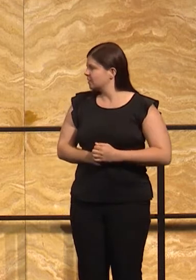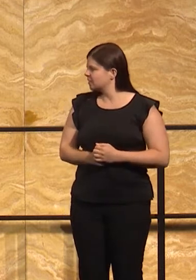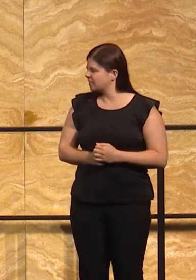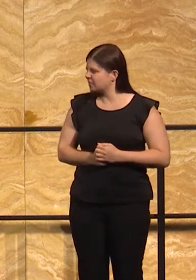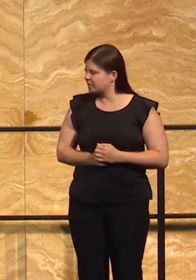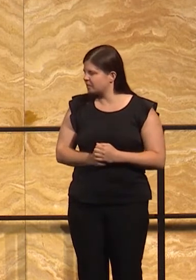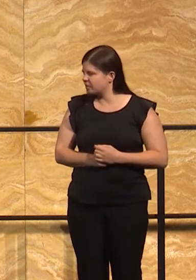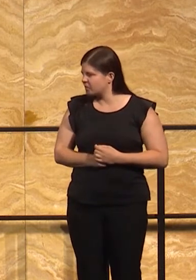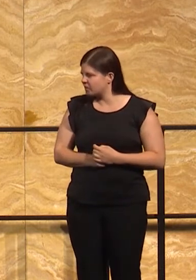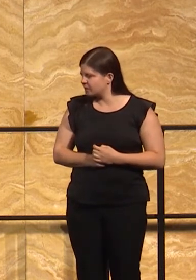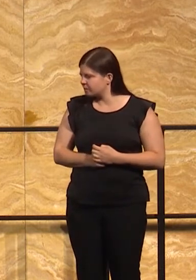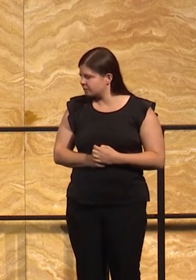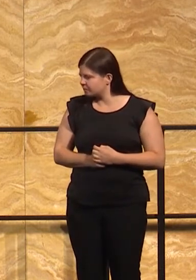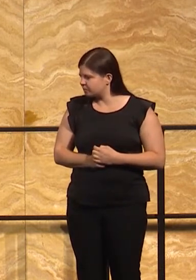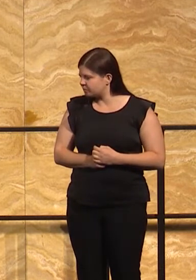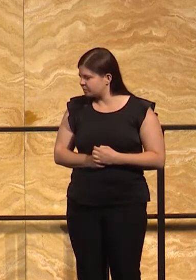what is